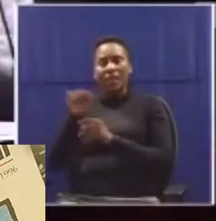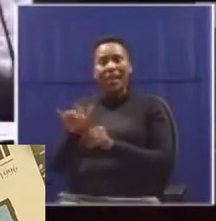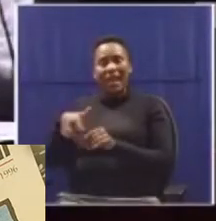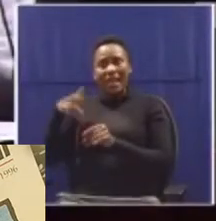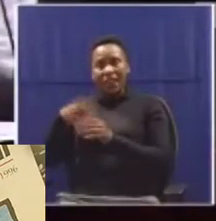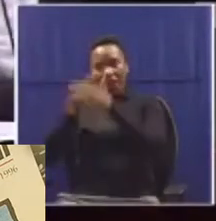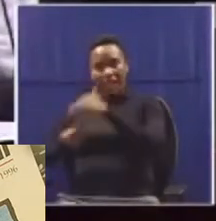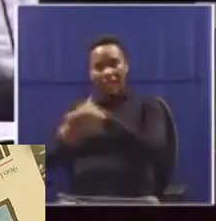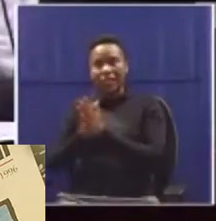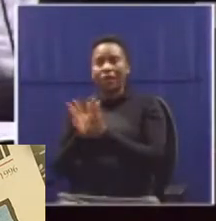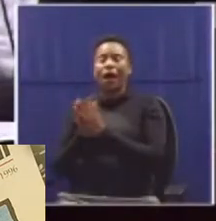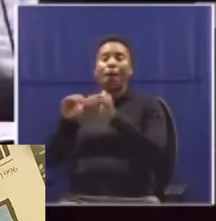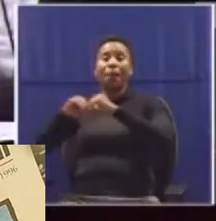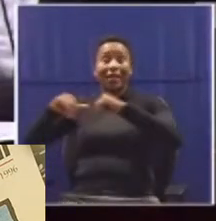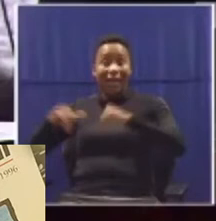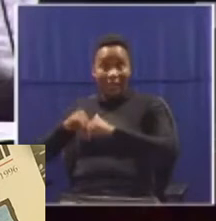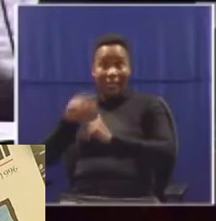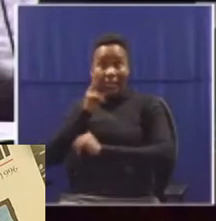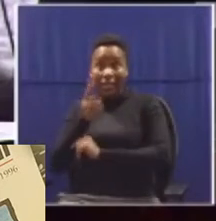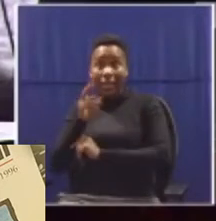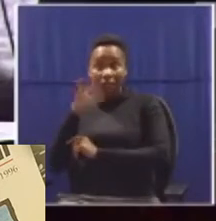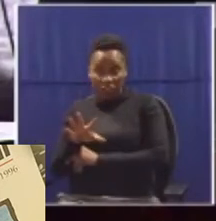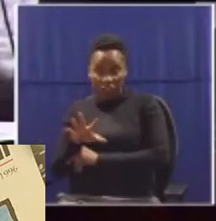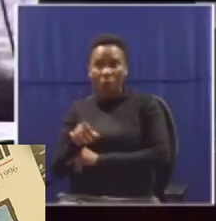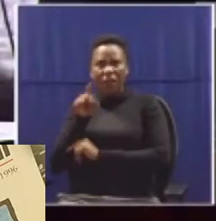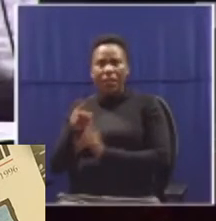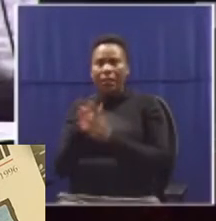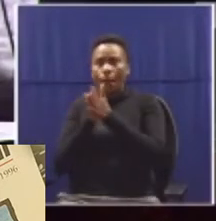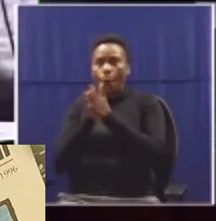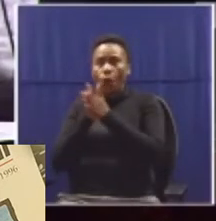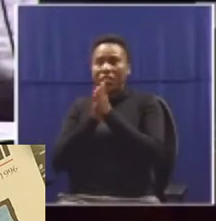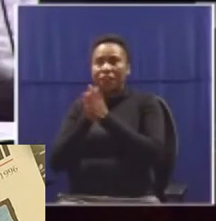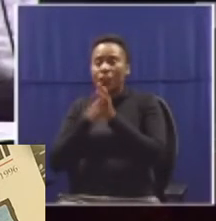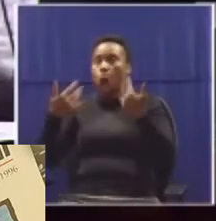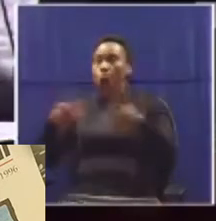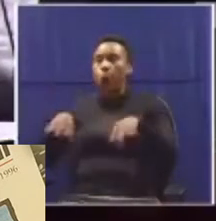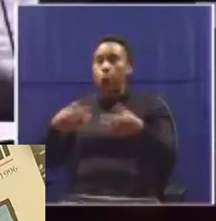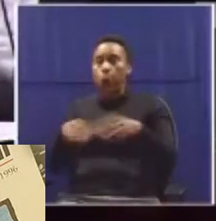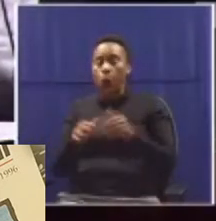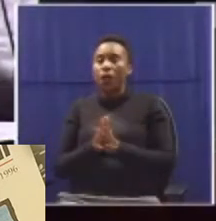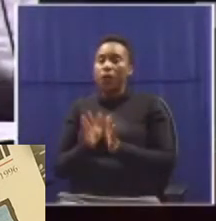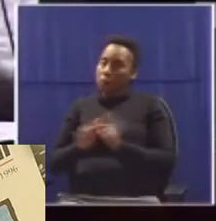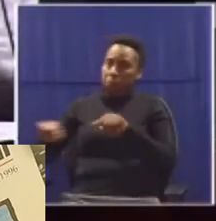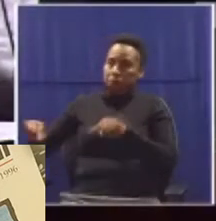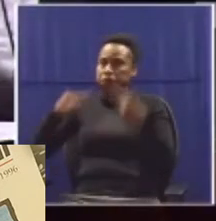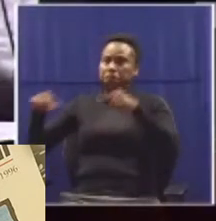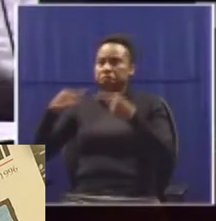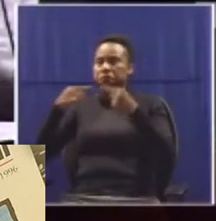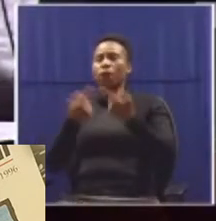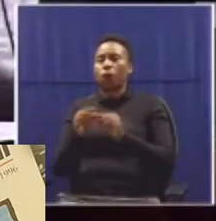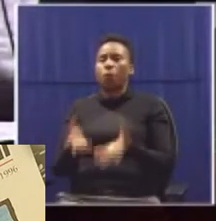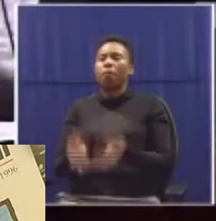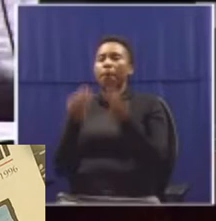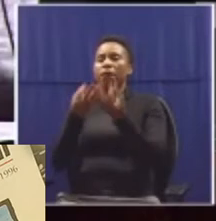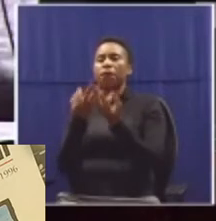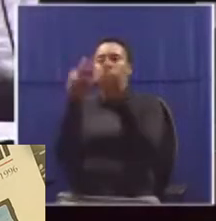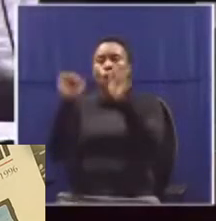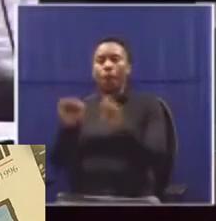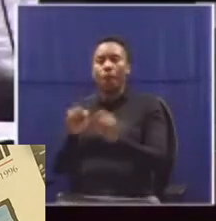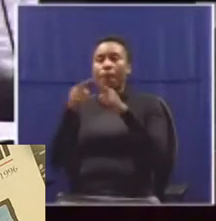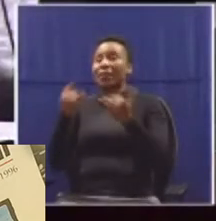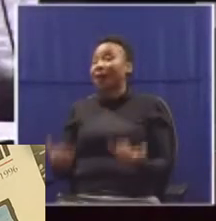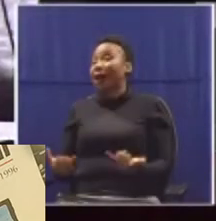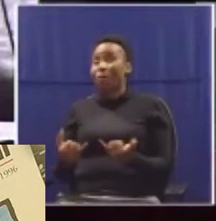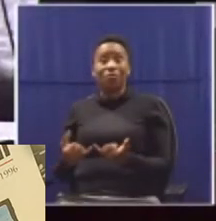realizing these rights was more to was what motivated them to rise up and fight for freedom however the freedoms